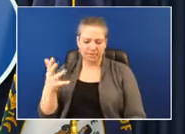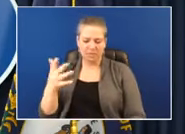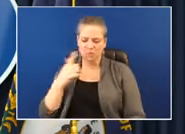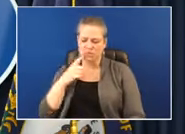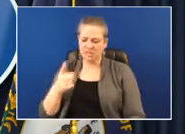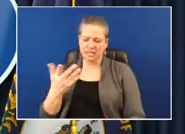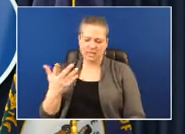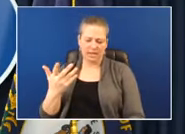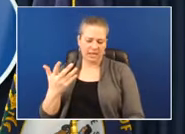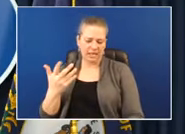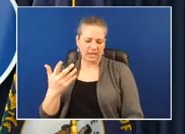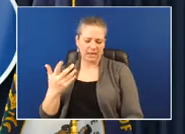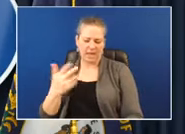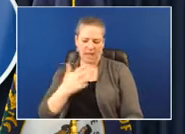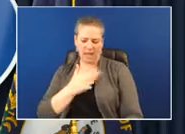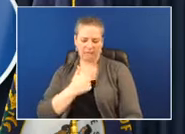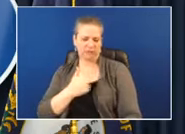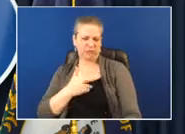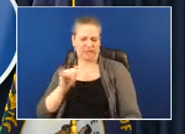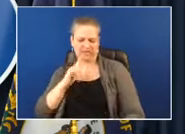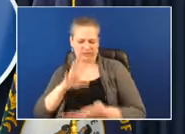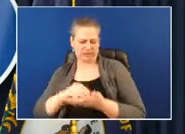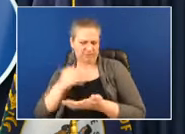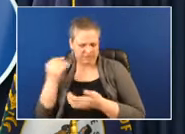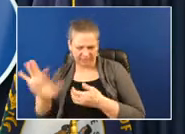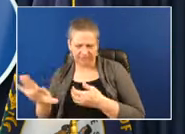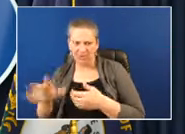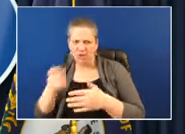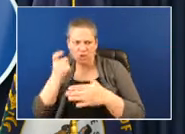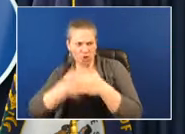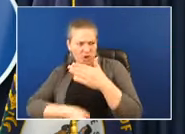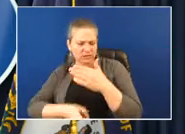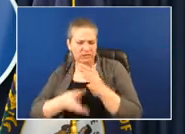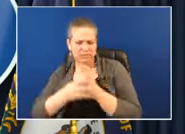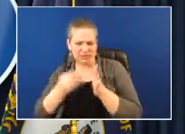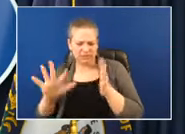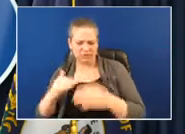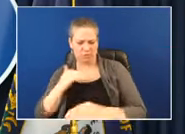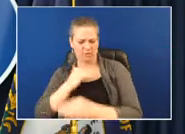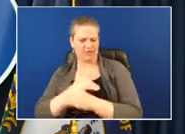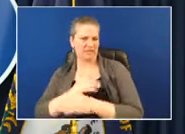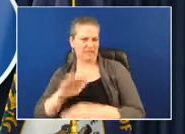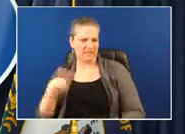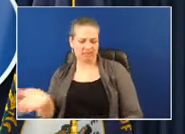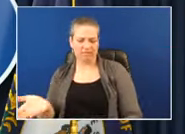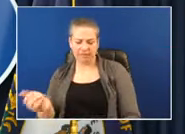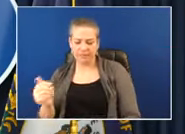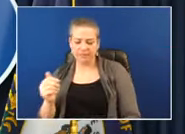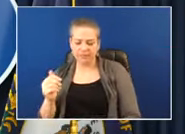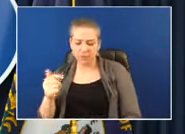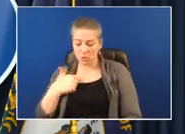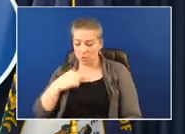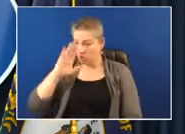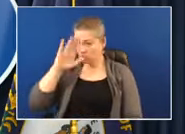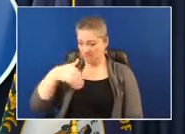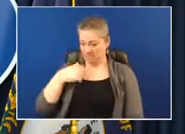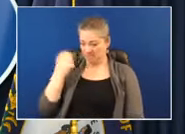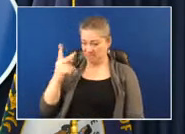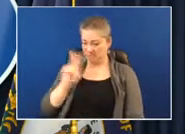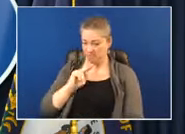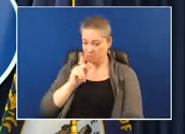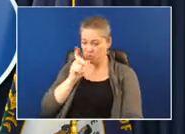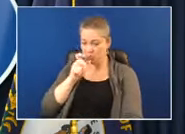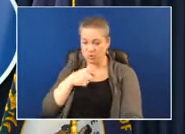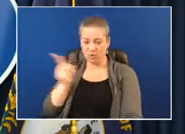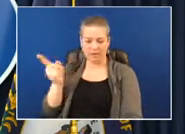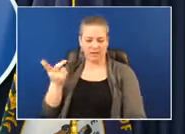or hospitalizations, and even prevents premature death. We know that there are many reasons why people don't